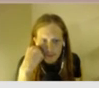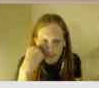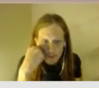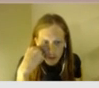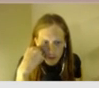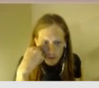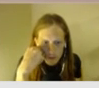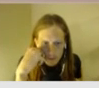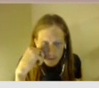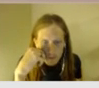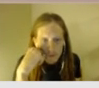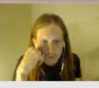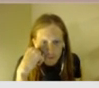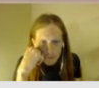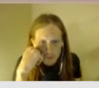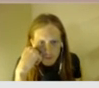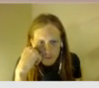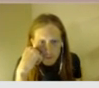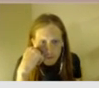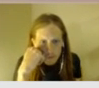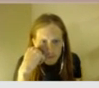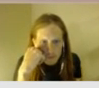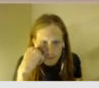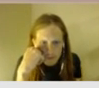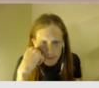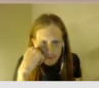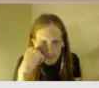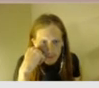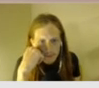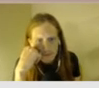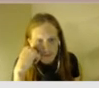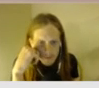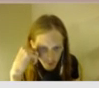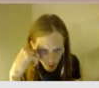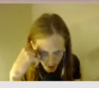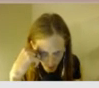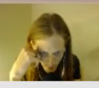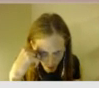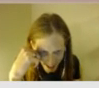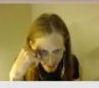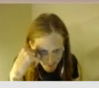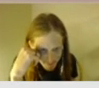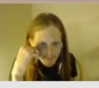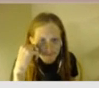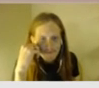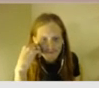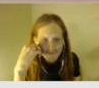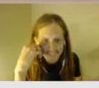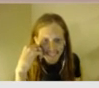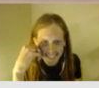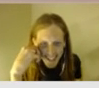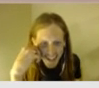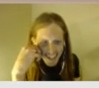us understand the reason why you're doing it by viewing your picture. I say that's number one. So start with why. Yeah, there you